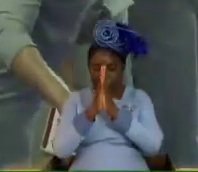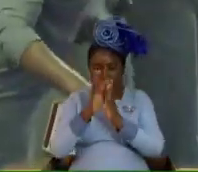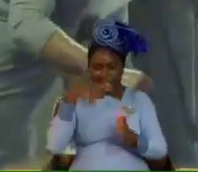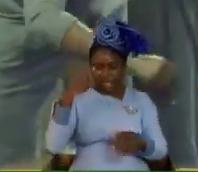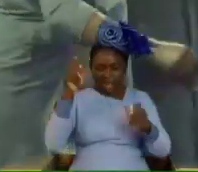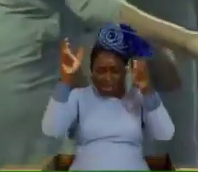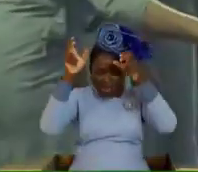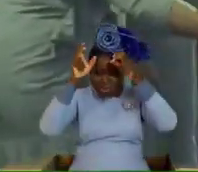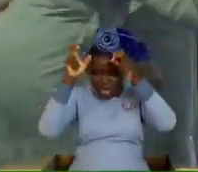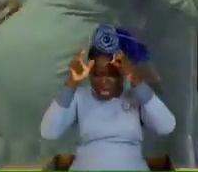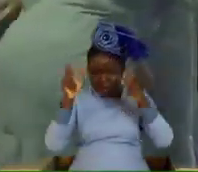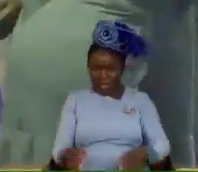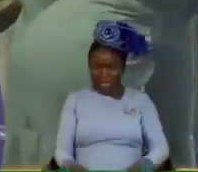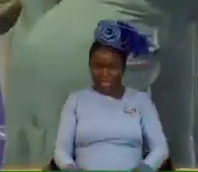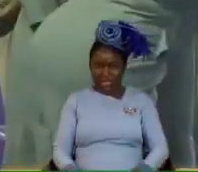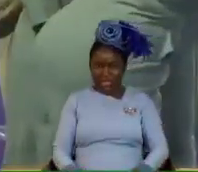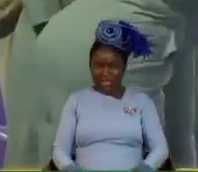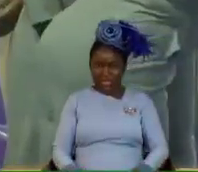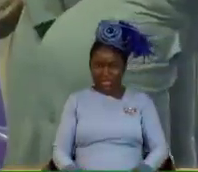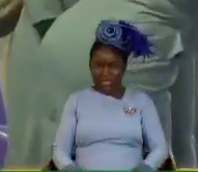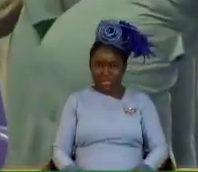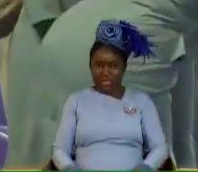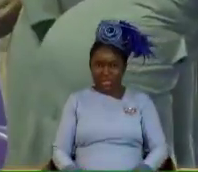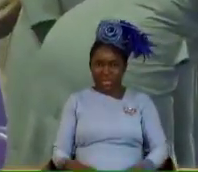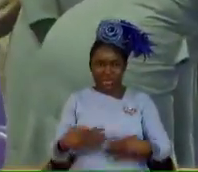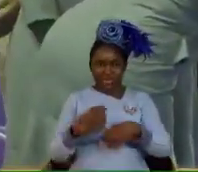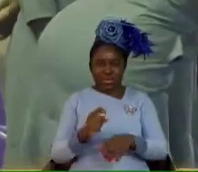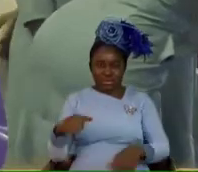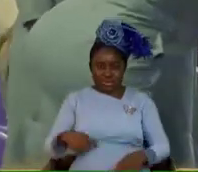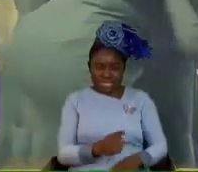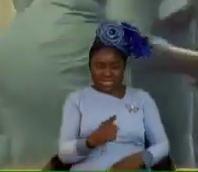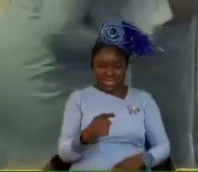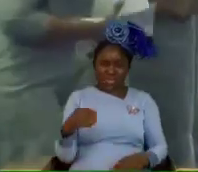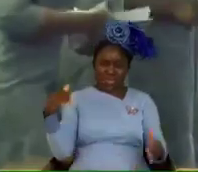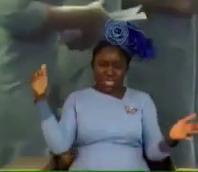sir. Producing insults against me.